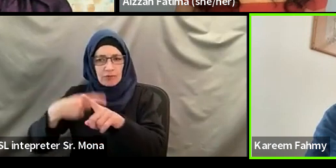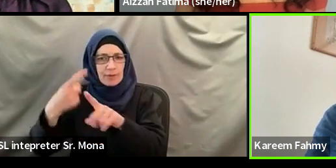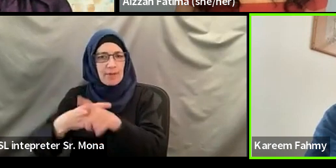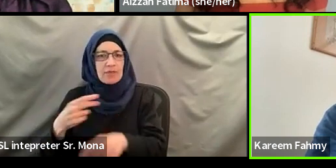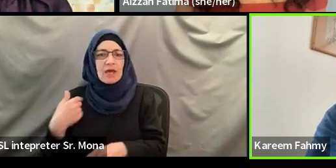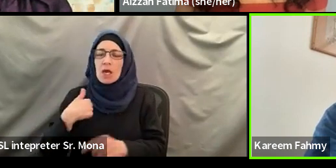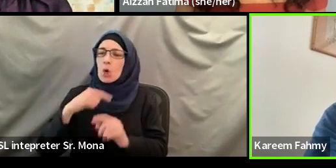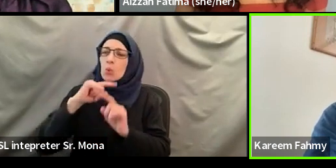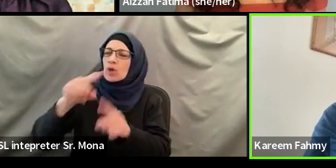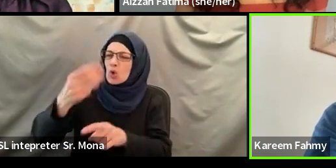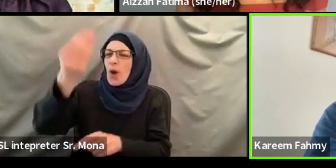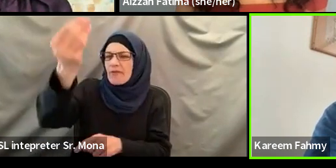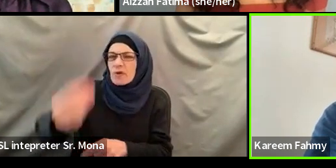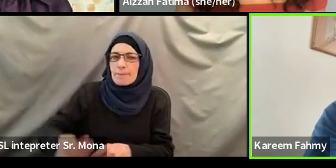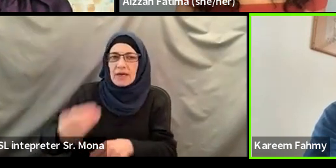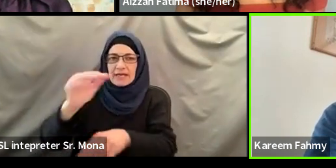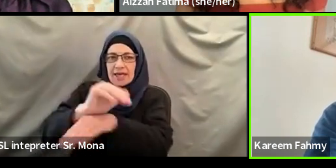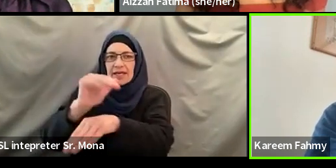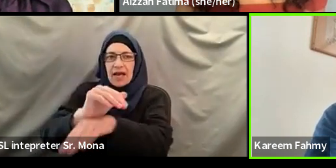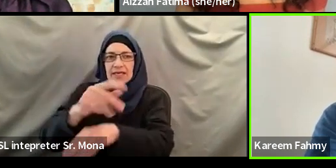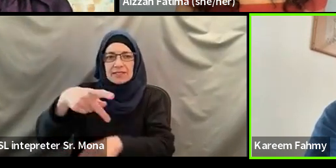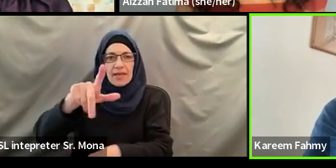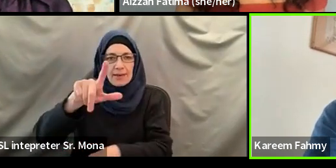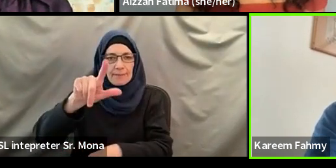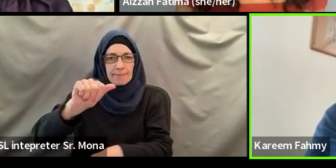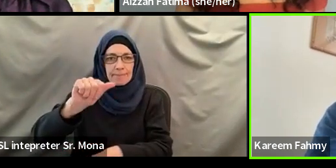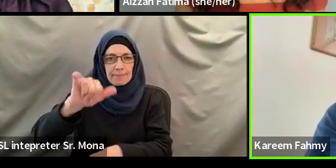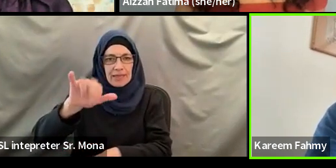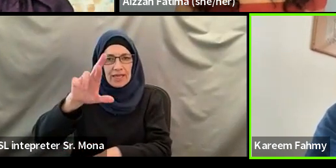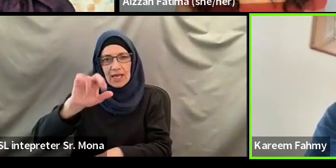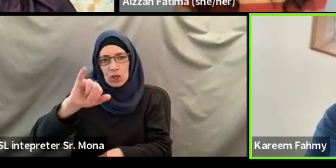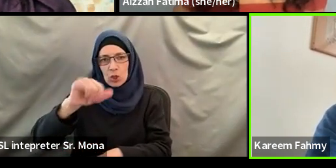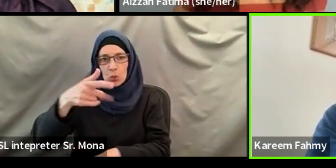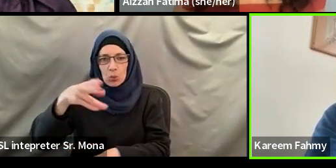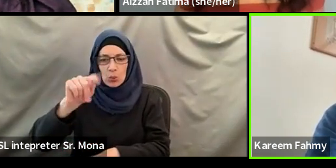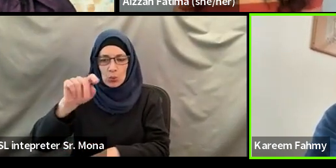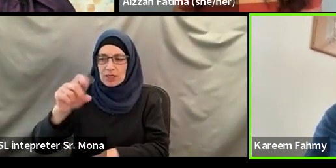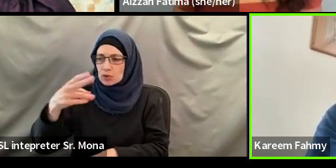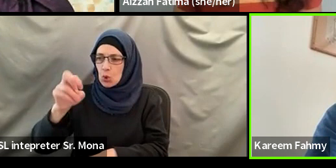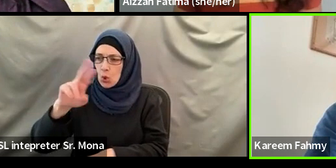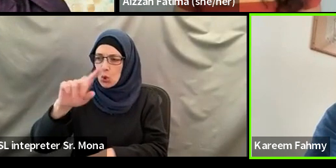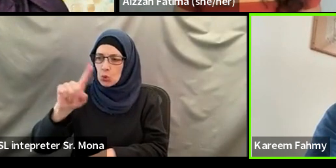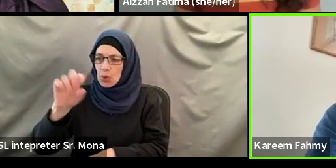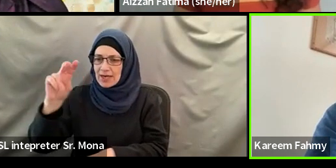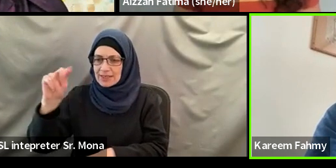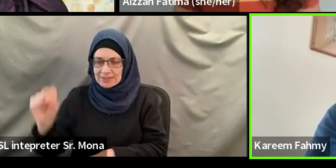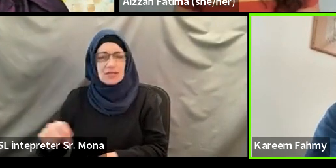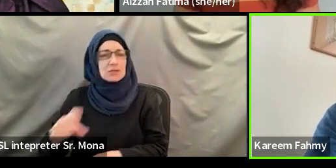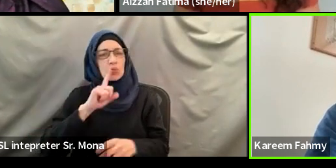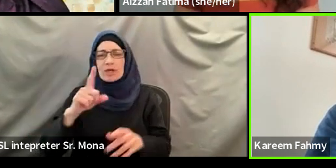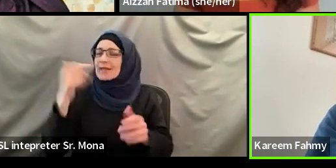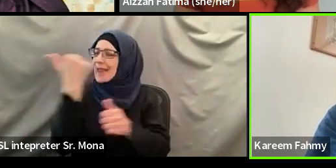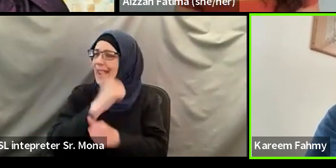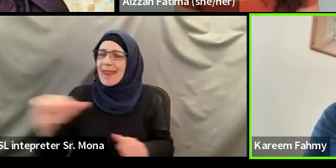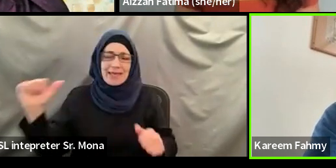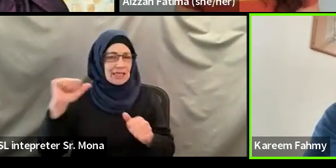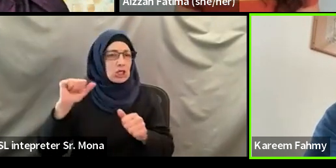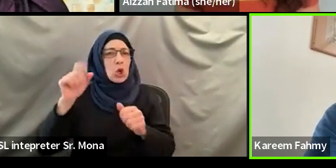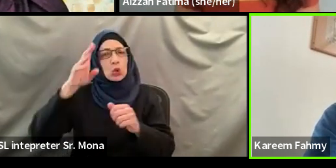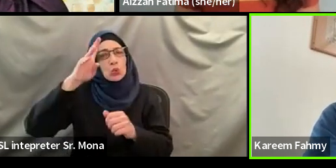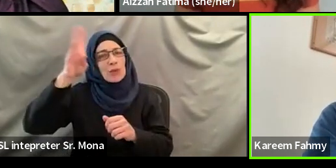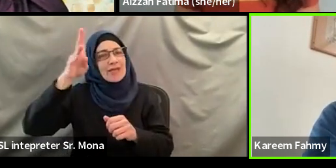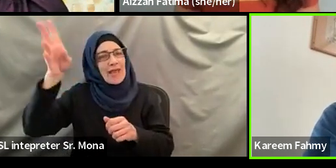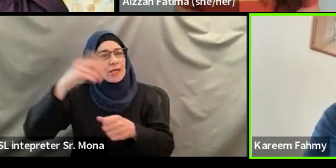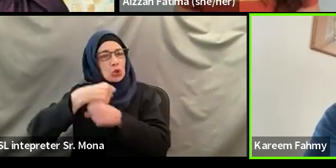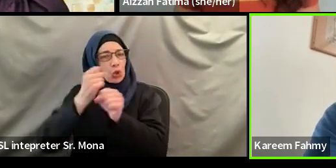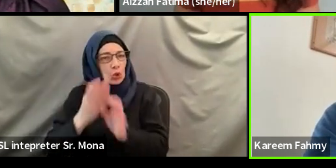Horizons. And it's unlike the lab at the LARC, it's totally open for any creator to come and drop in and listen